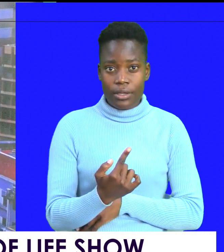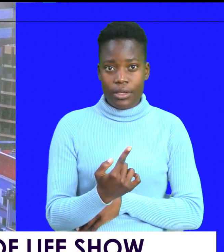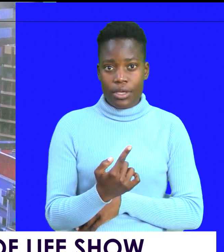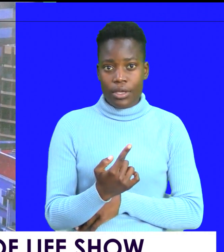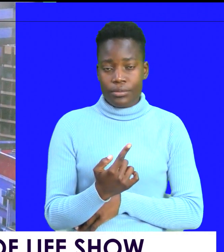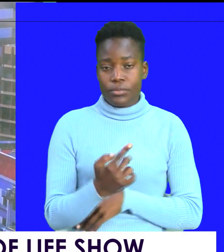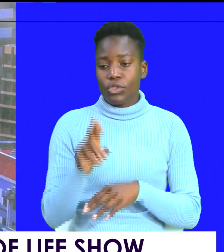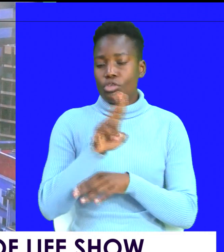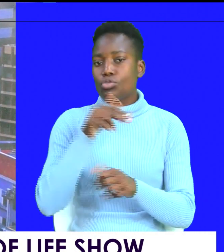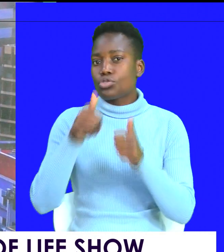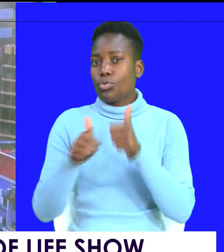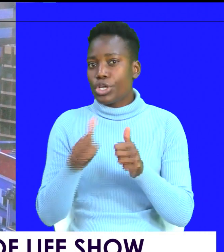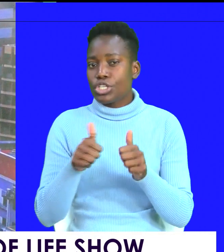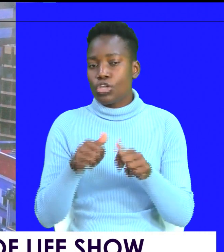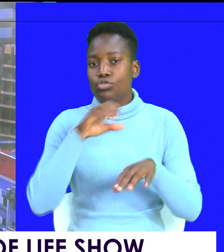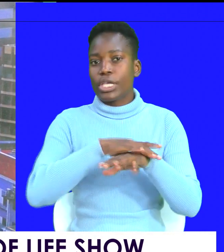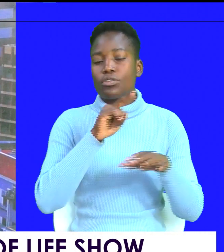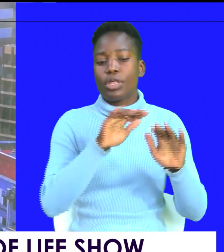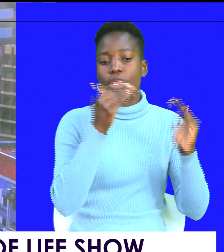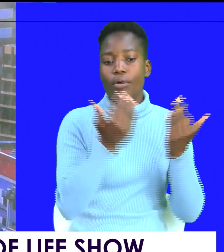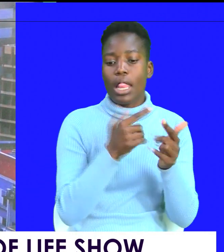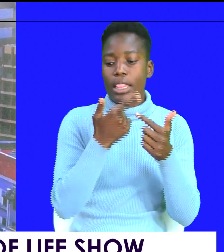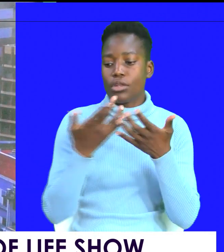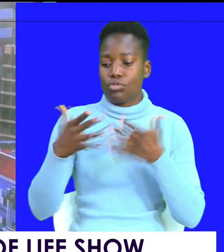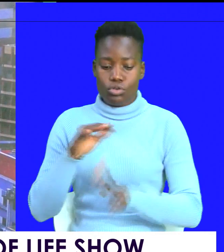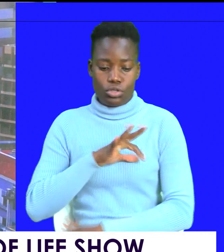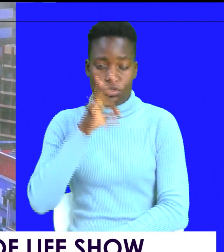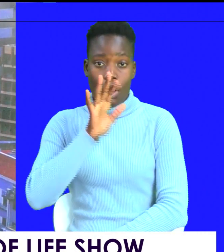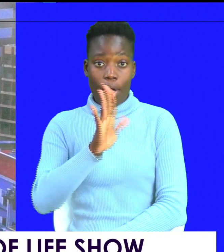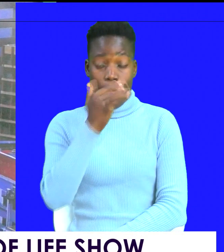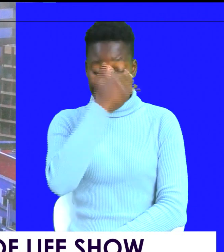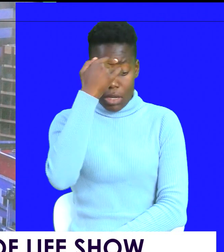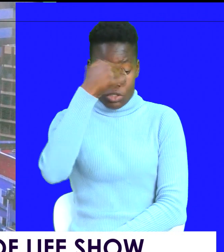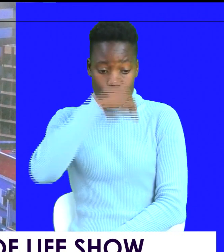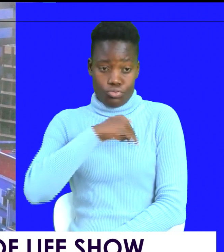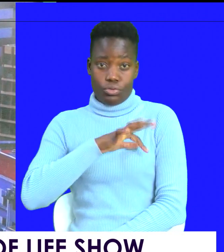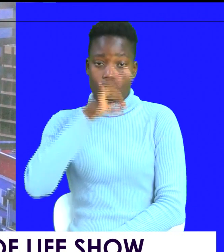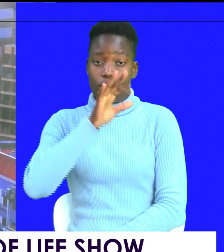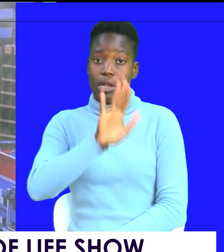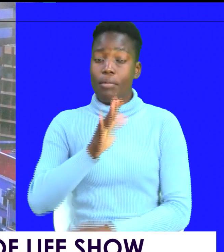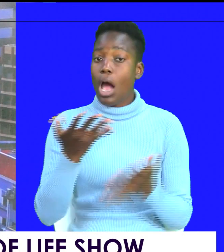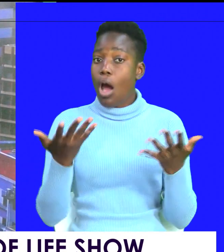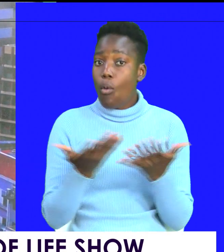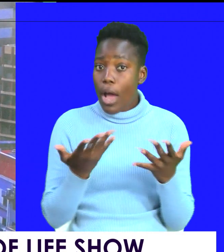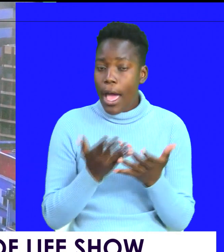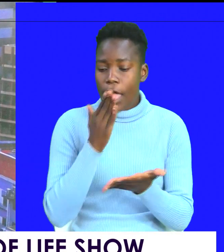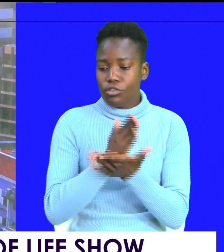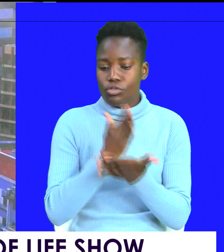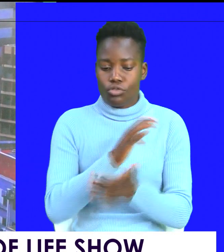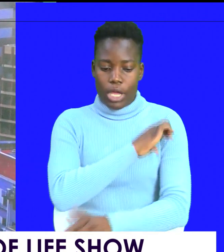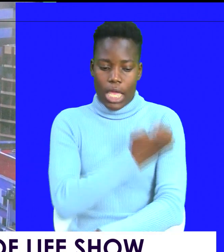use is it to gain the whole world and to lose your soul? Because inside your soul, that is where your real